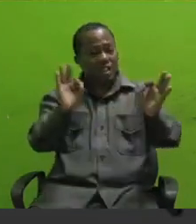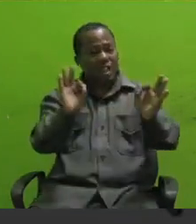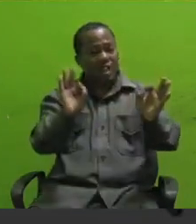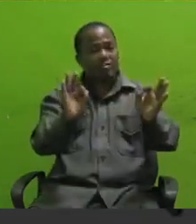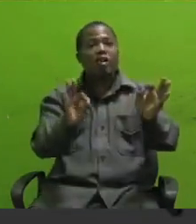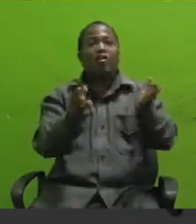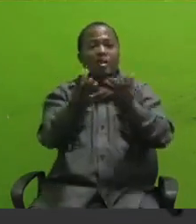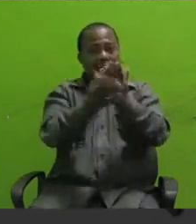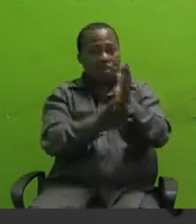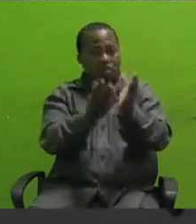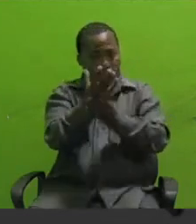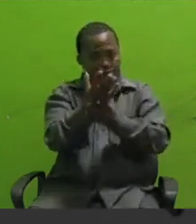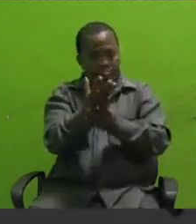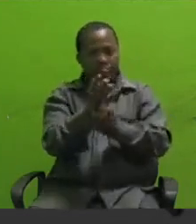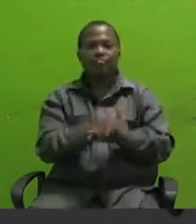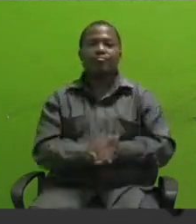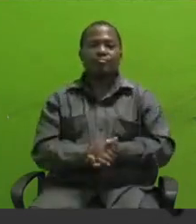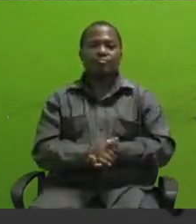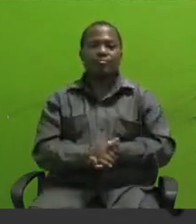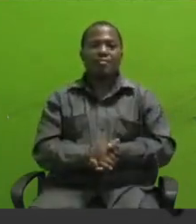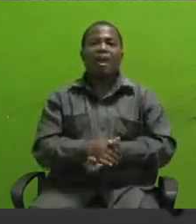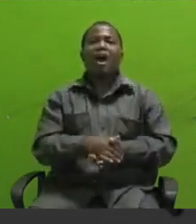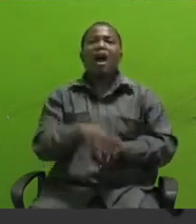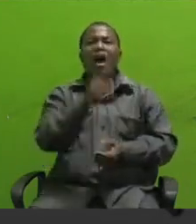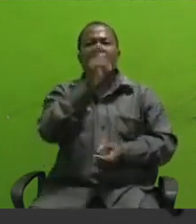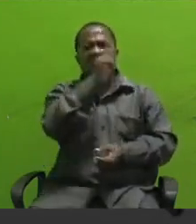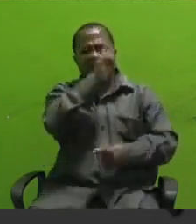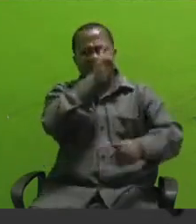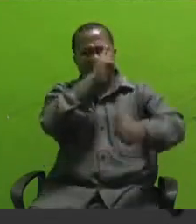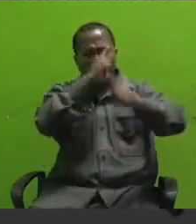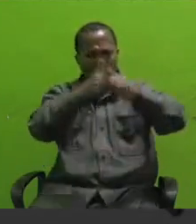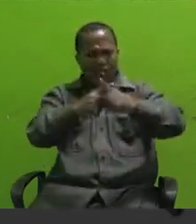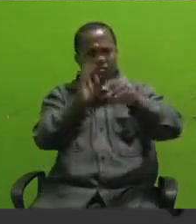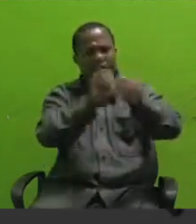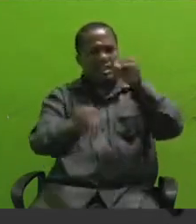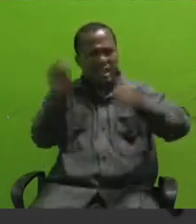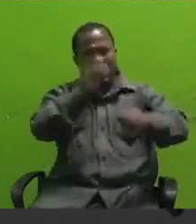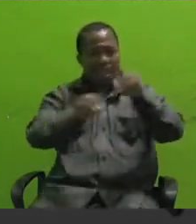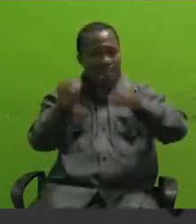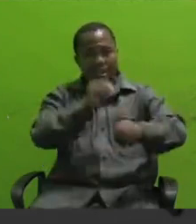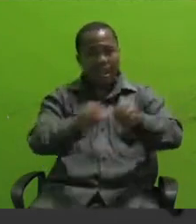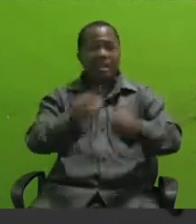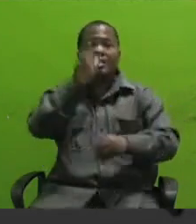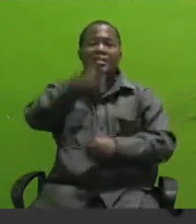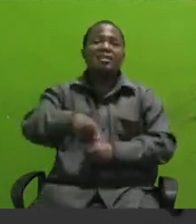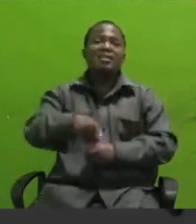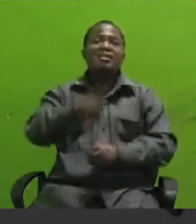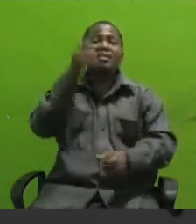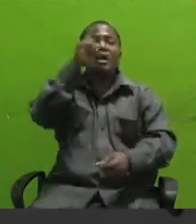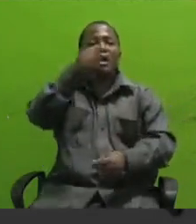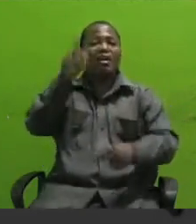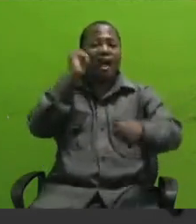wear safety goggles, right, or gloves. Harmful chemicals have low level